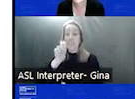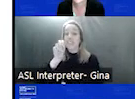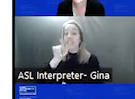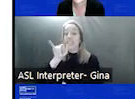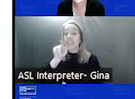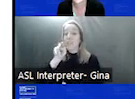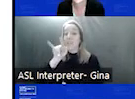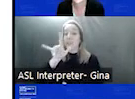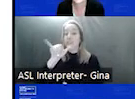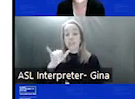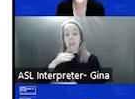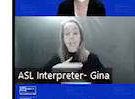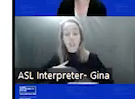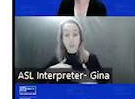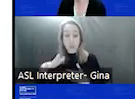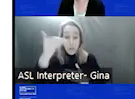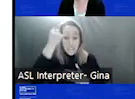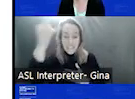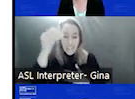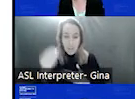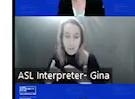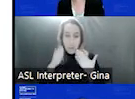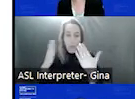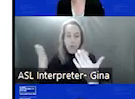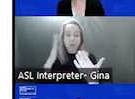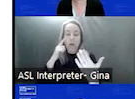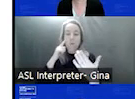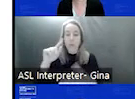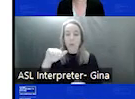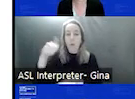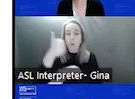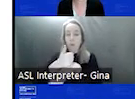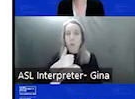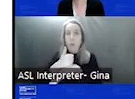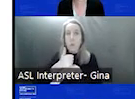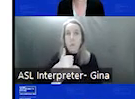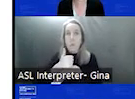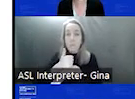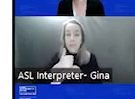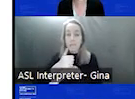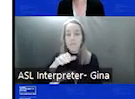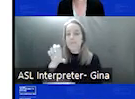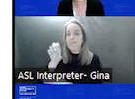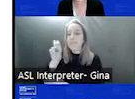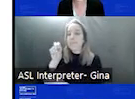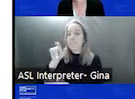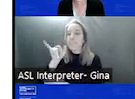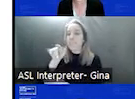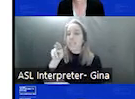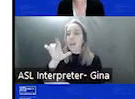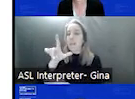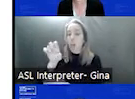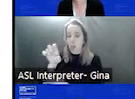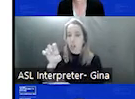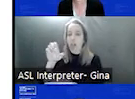the idea and the proposal to have the sustainable buses, including buses